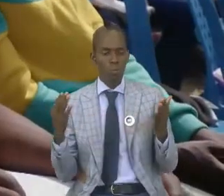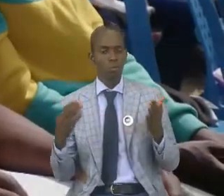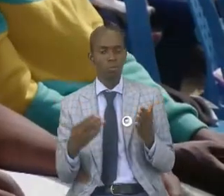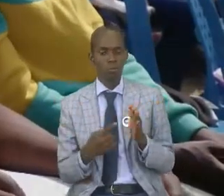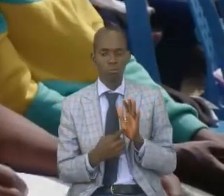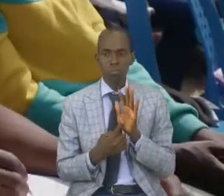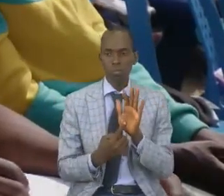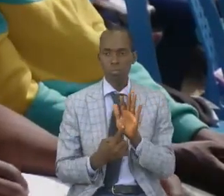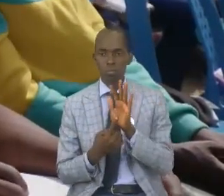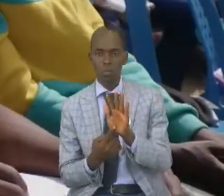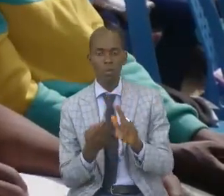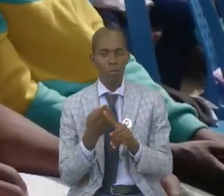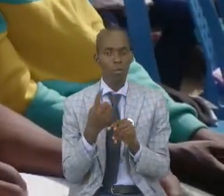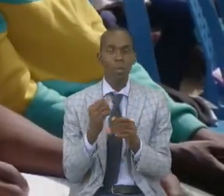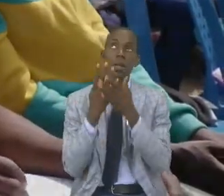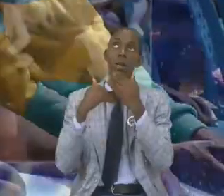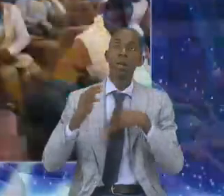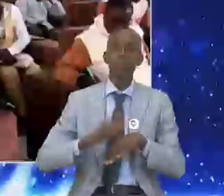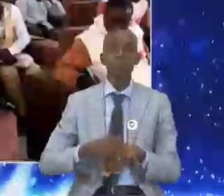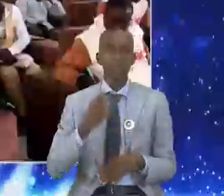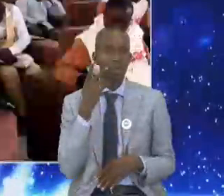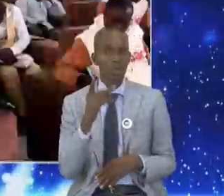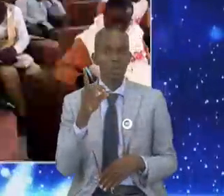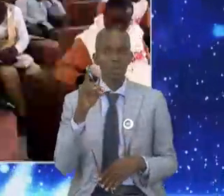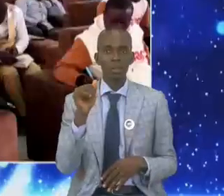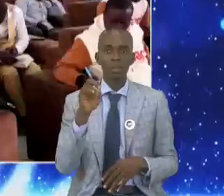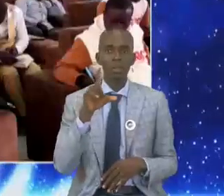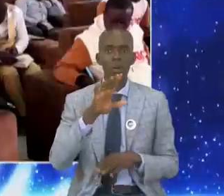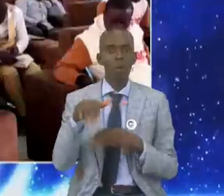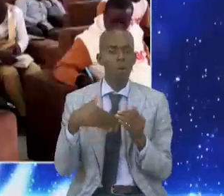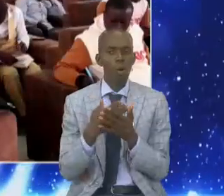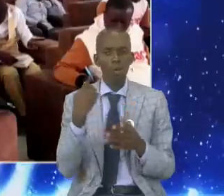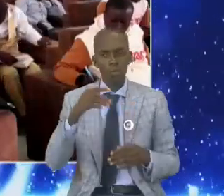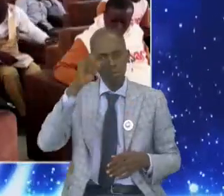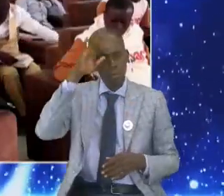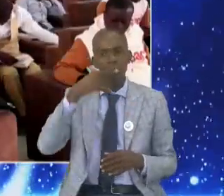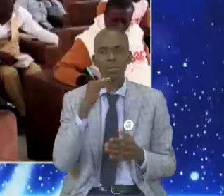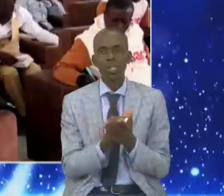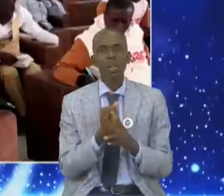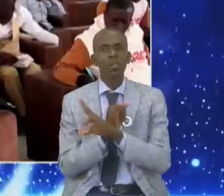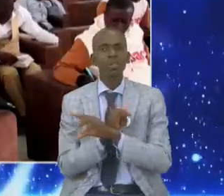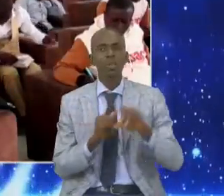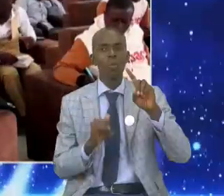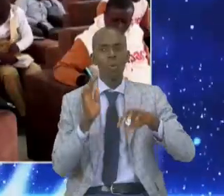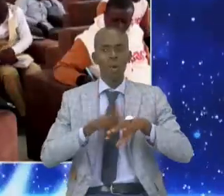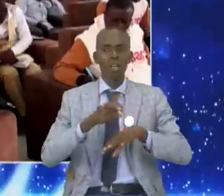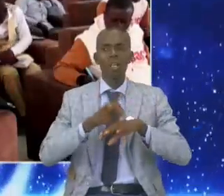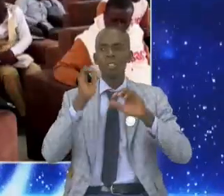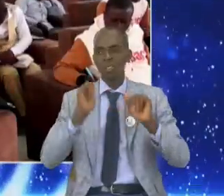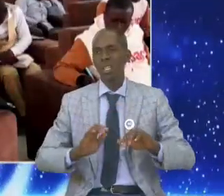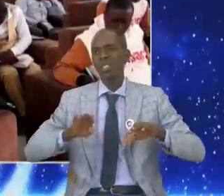He was exceptional. Look at Daniel. All the magicians said, there's nobody on earth that can give you this